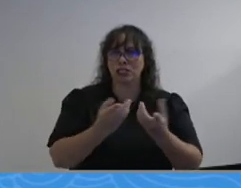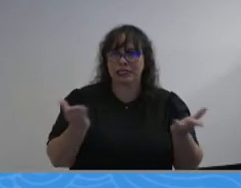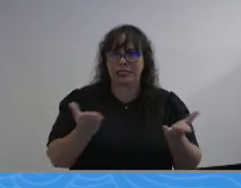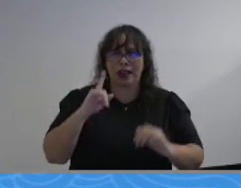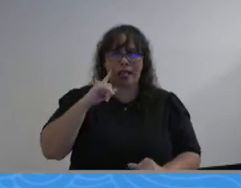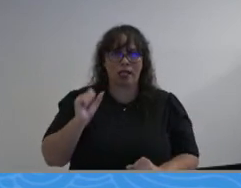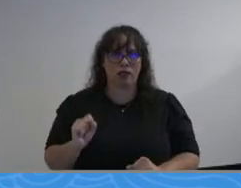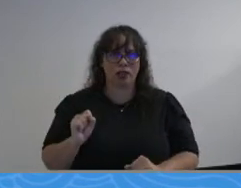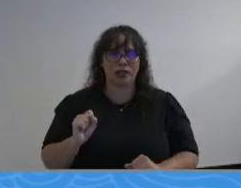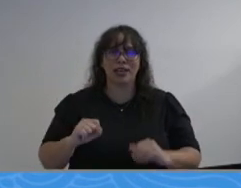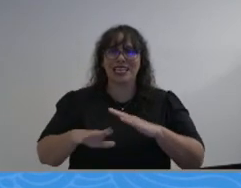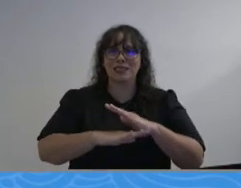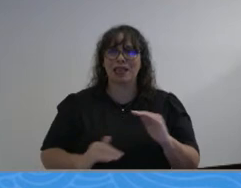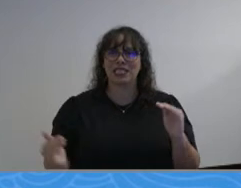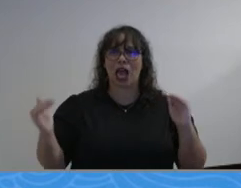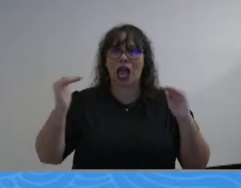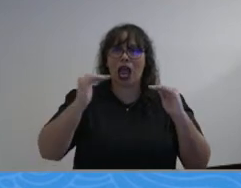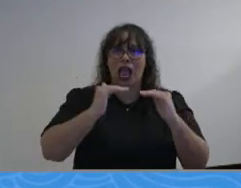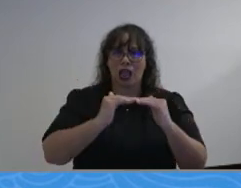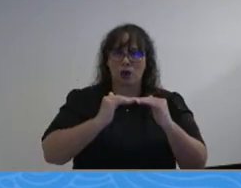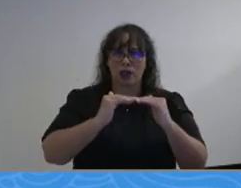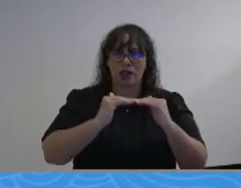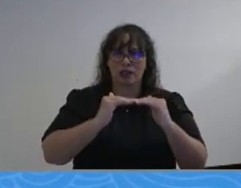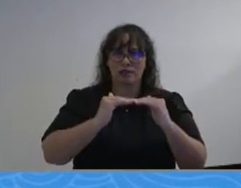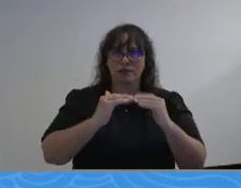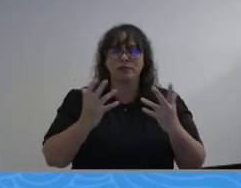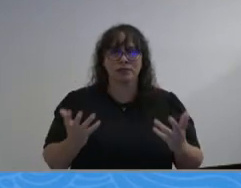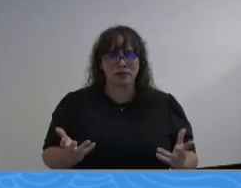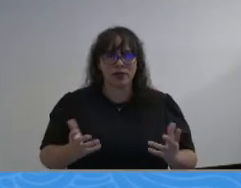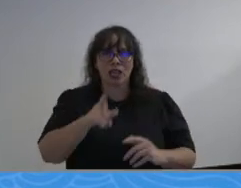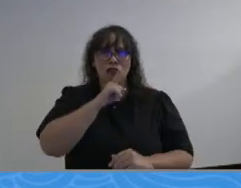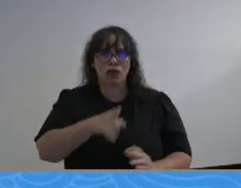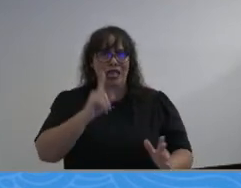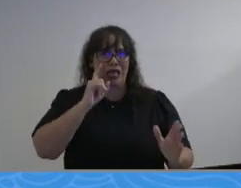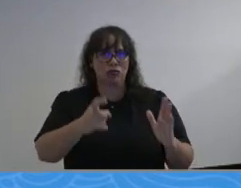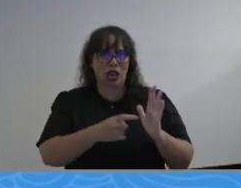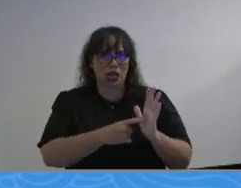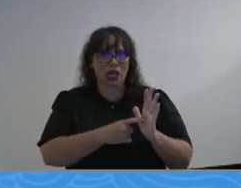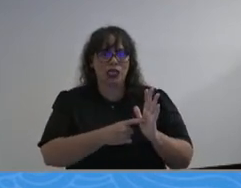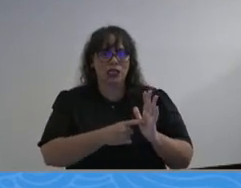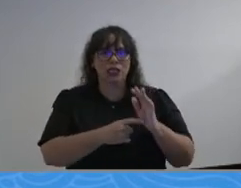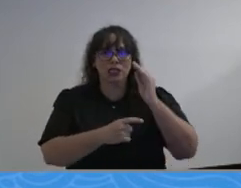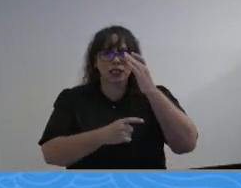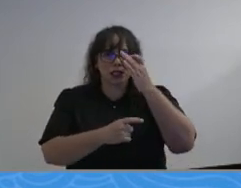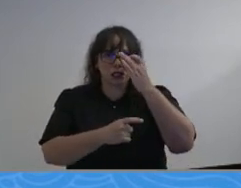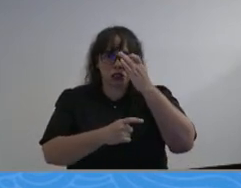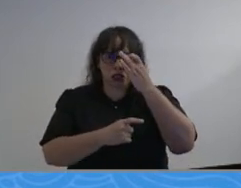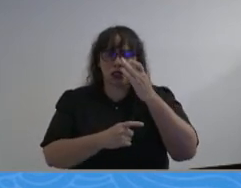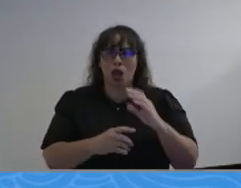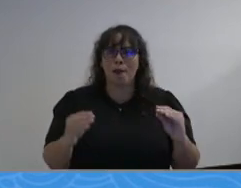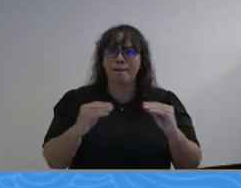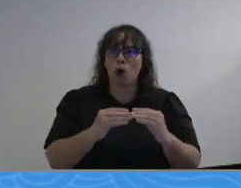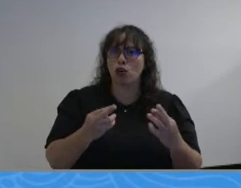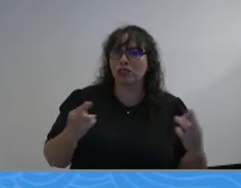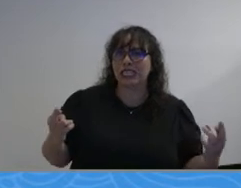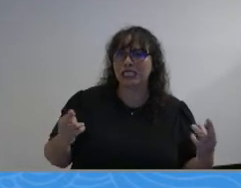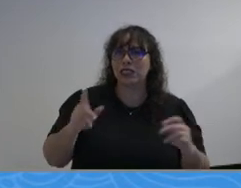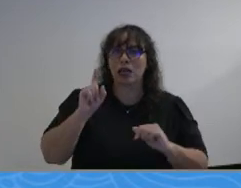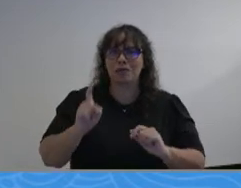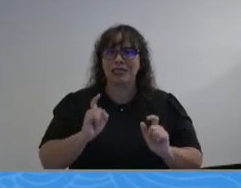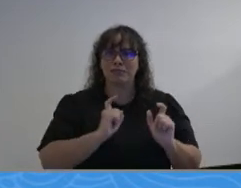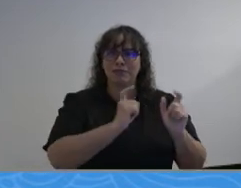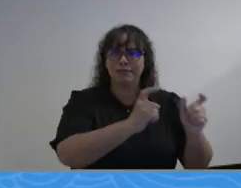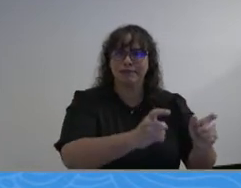based on equity, right? It's an equitable funding formula that really recognizes that more resources must be directed